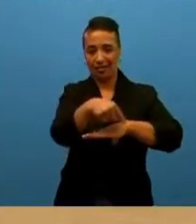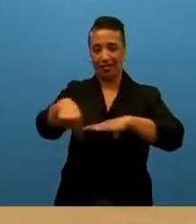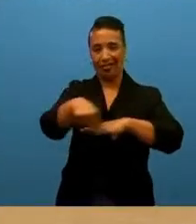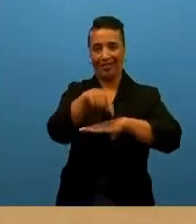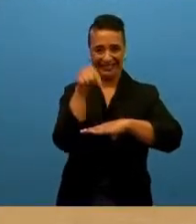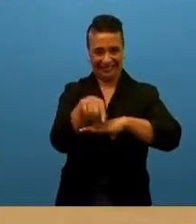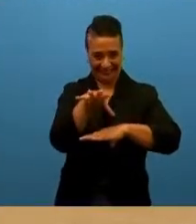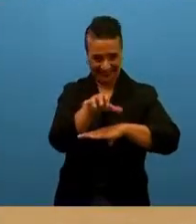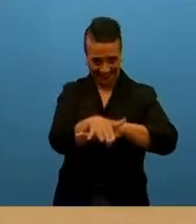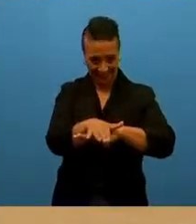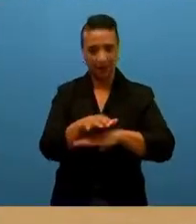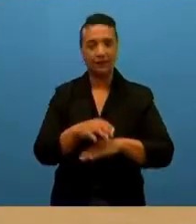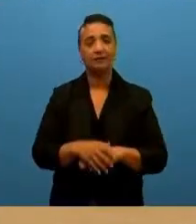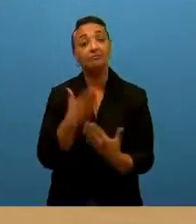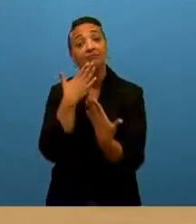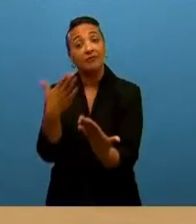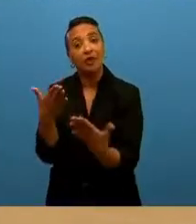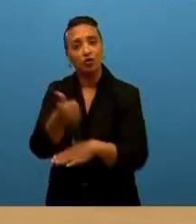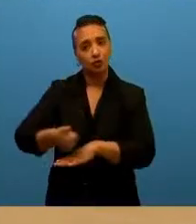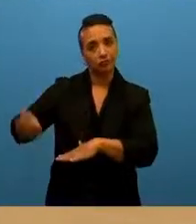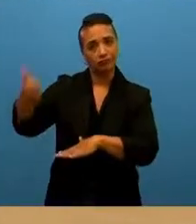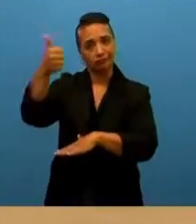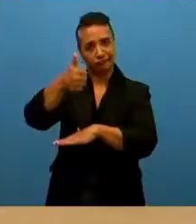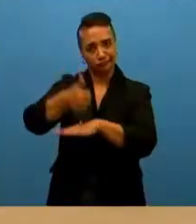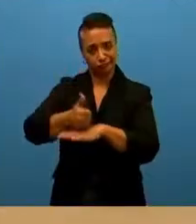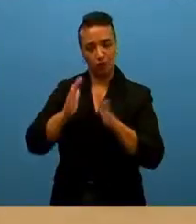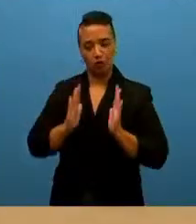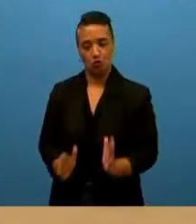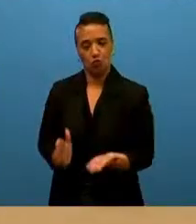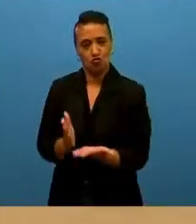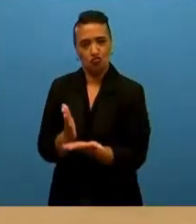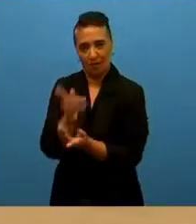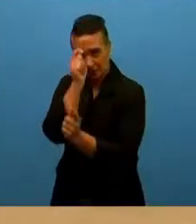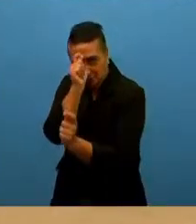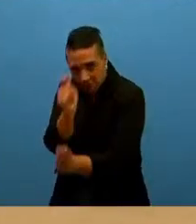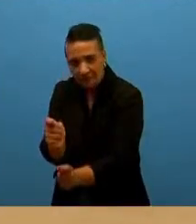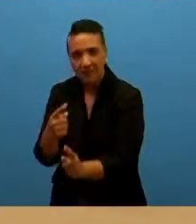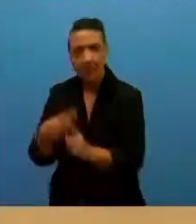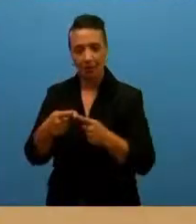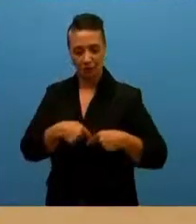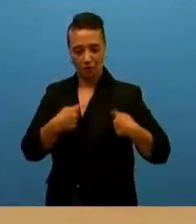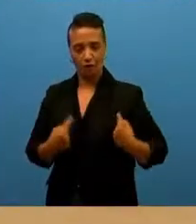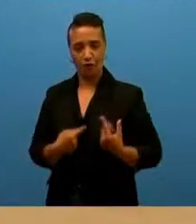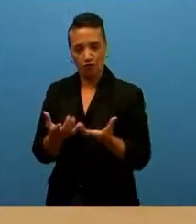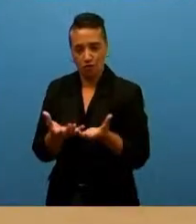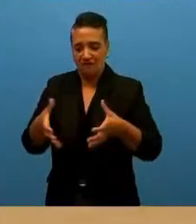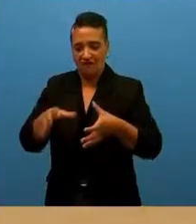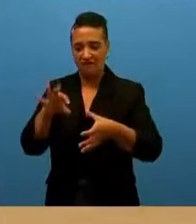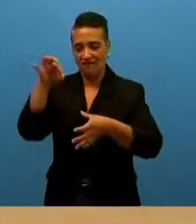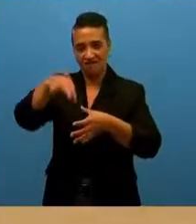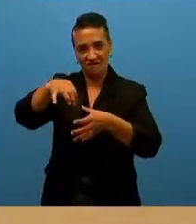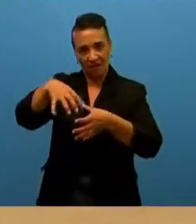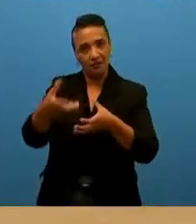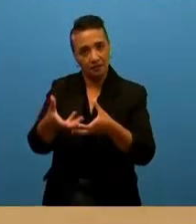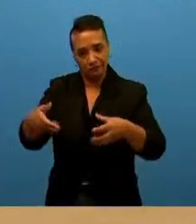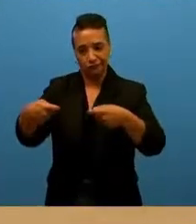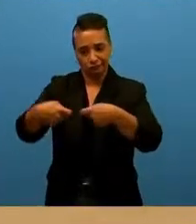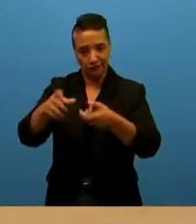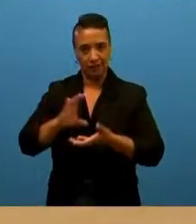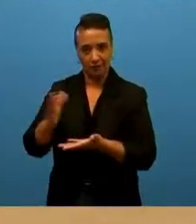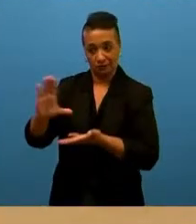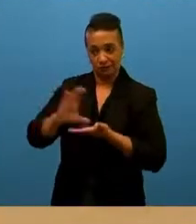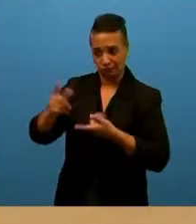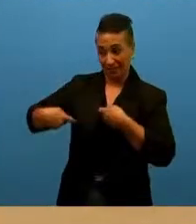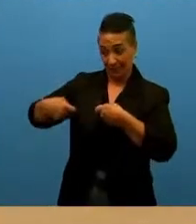thanking the High Commissioner for the Human Rights and the Voluntary Contribution Fund of the United Nations, which have allowed me to